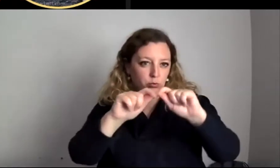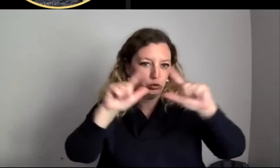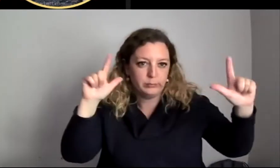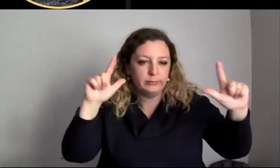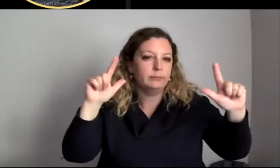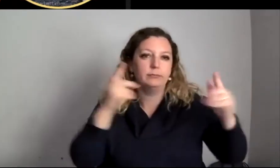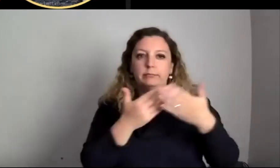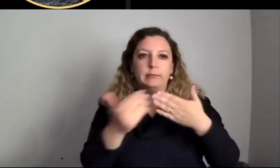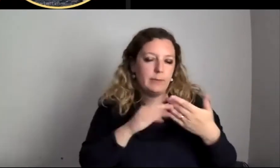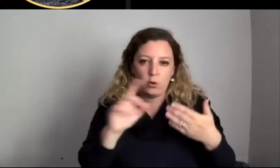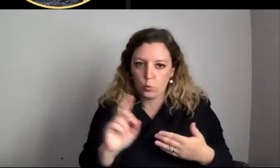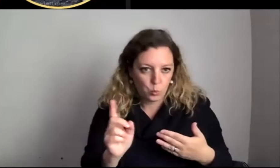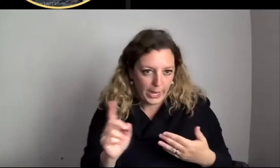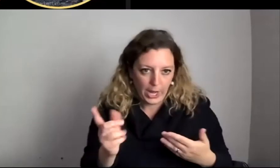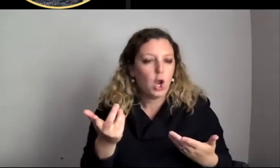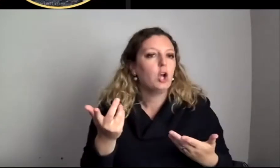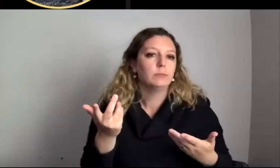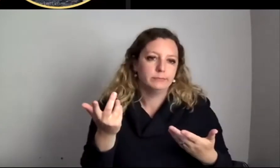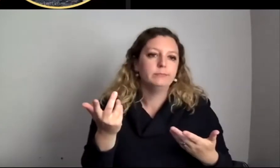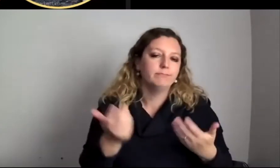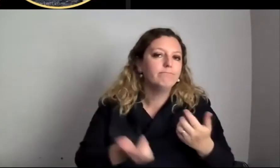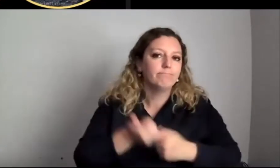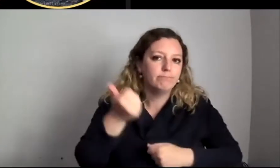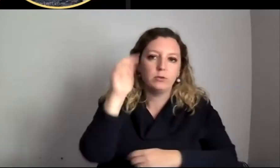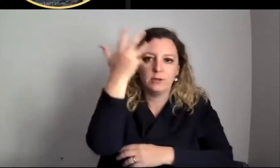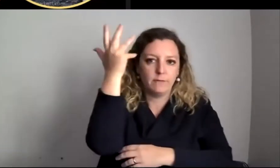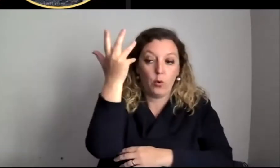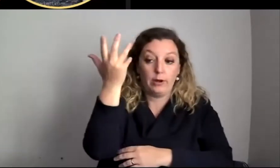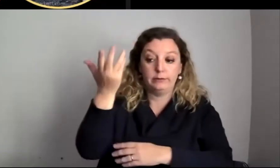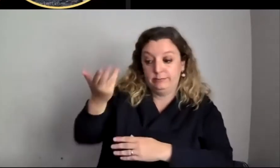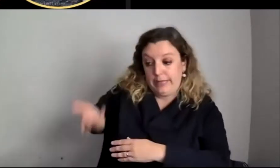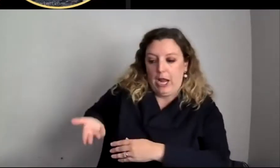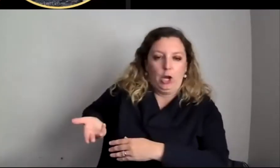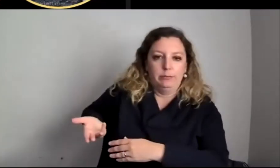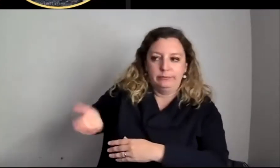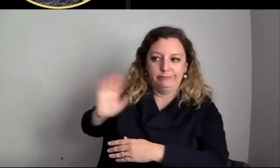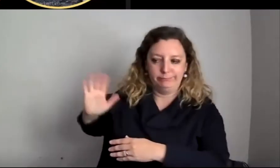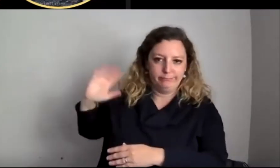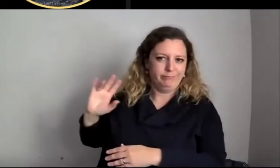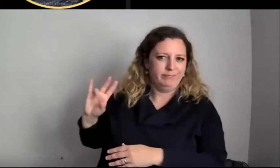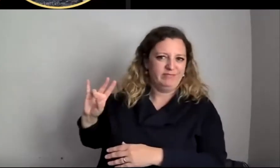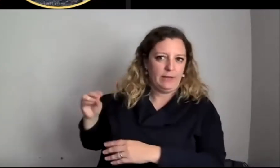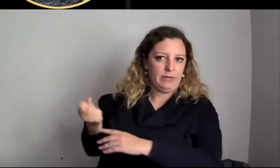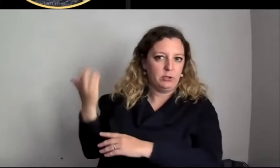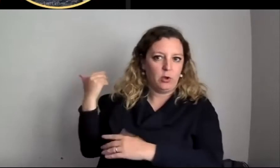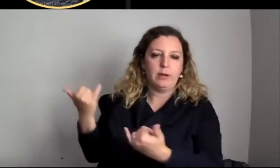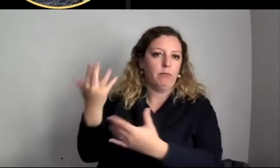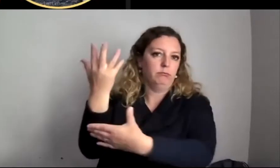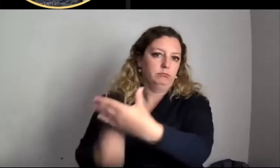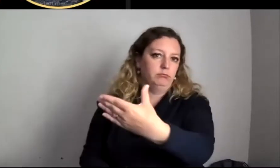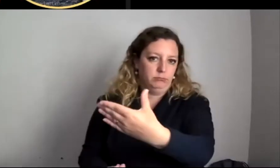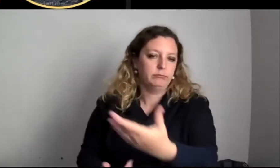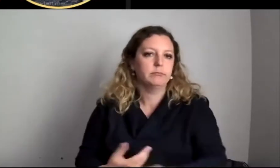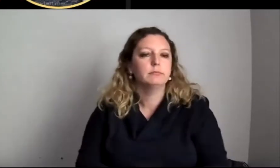really matter where in Madagascar you are, most of the forest that was there, not like 70 years ago, is pretty much gone